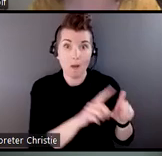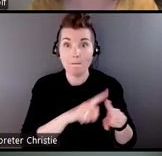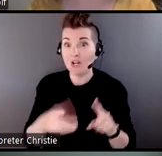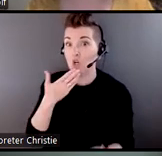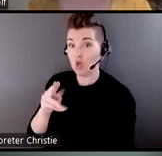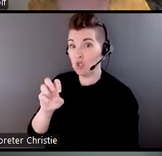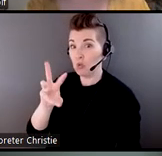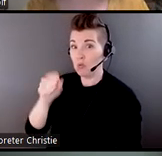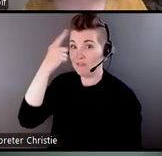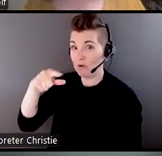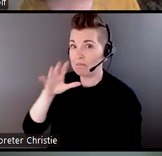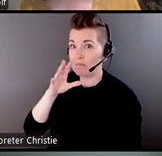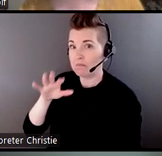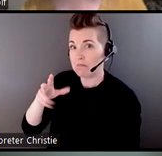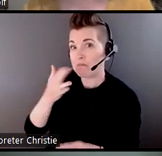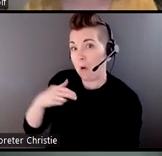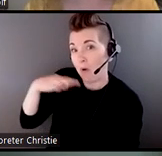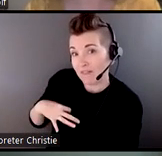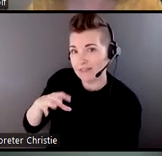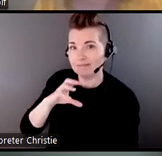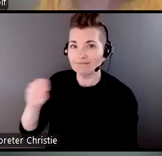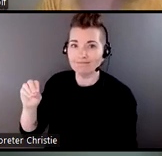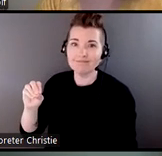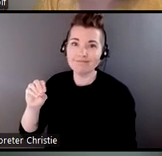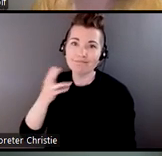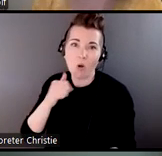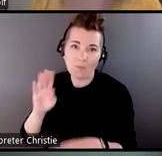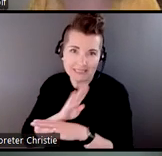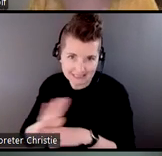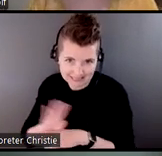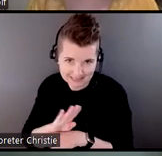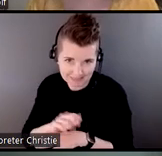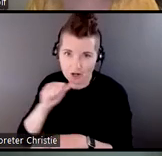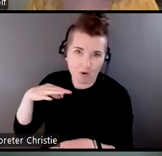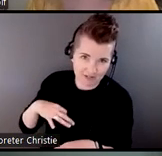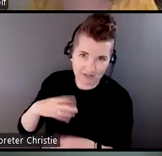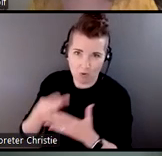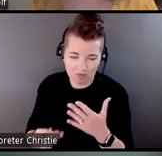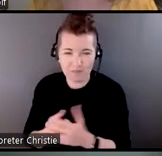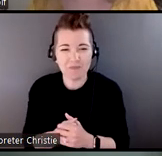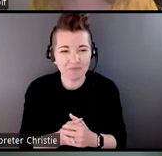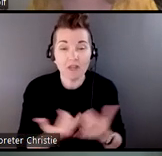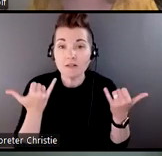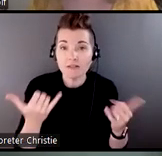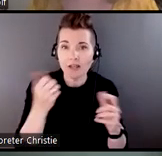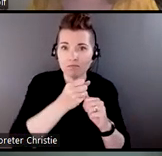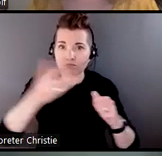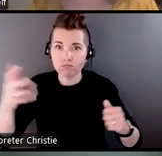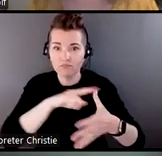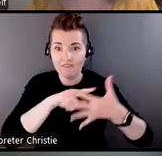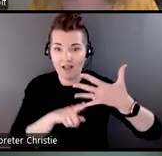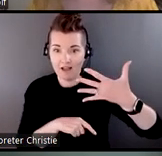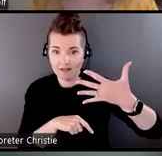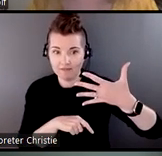and small businesses. So today we're going to cover 5 topics. We're going to talk about the structure